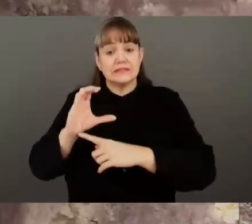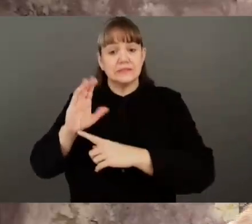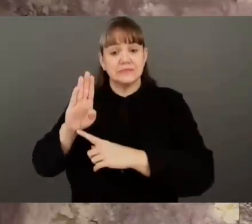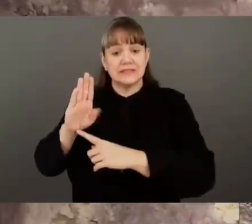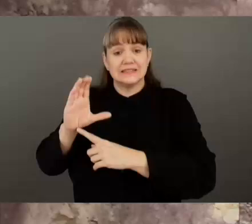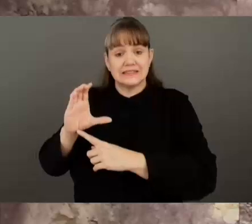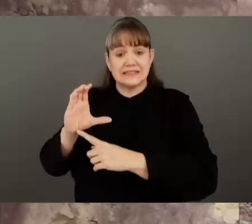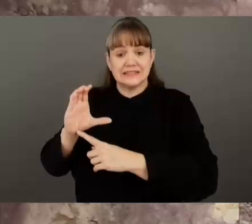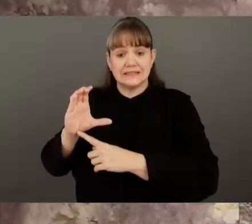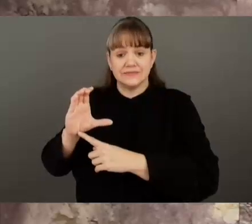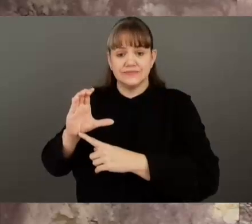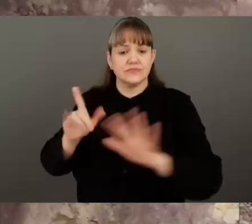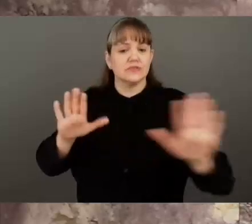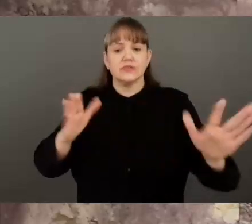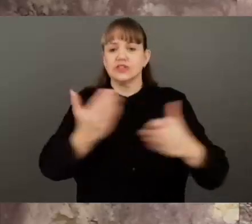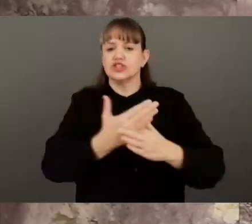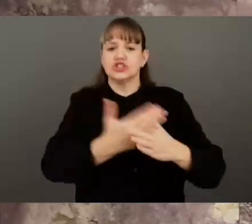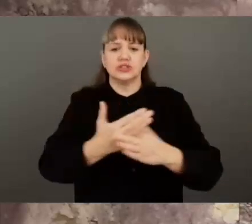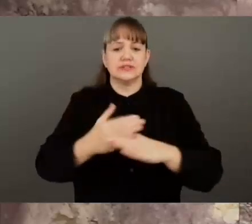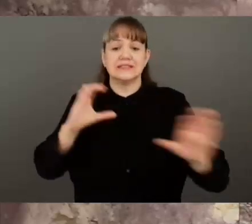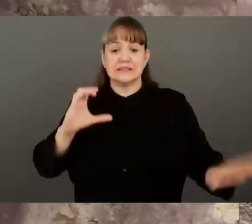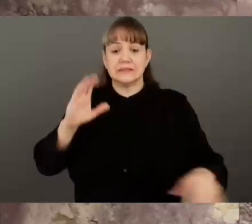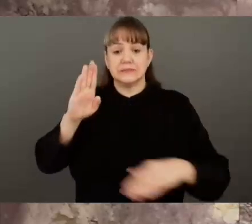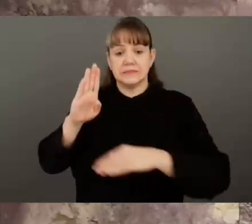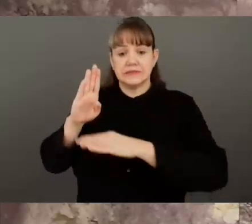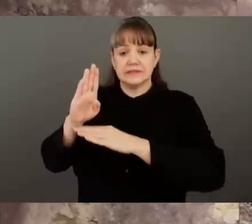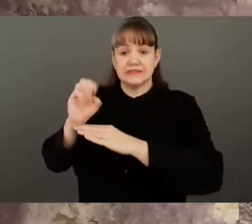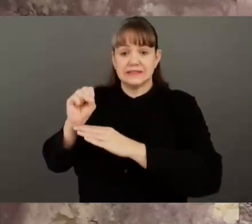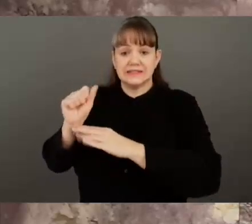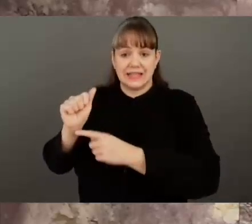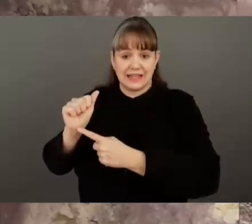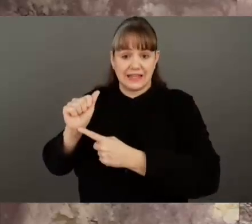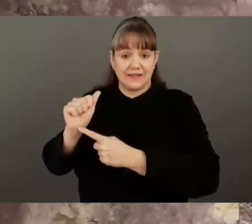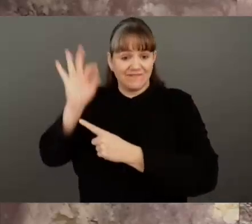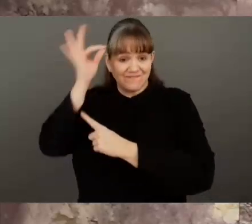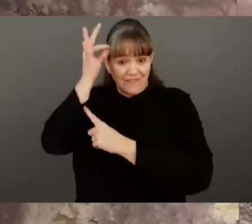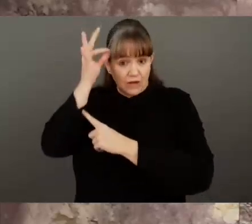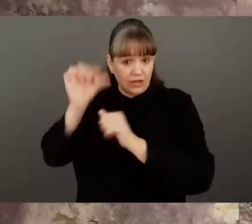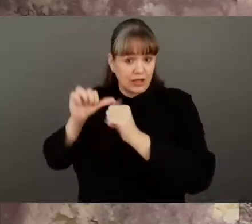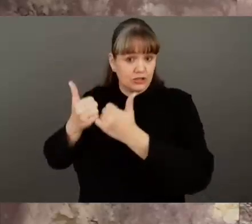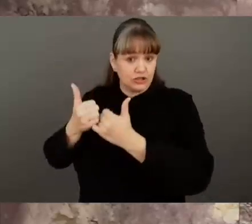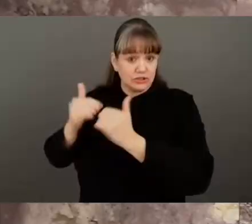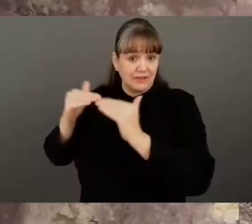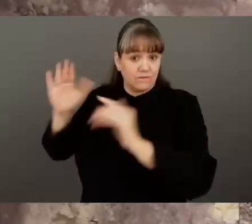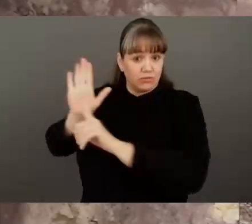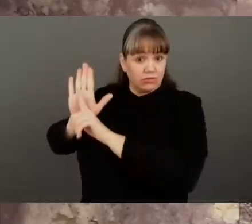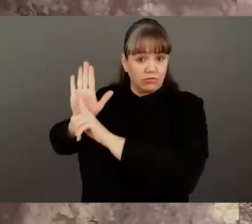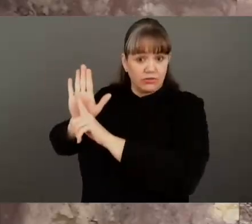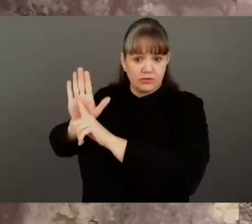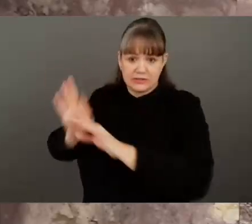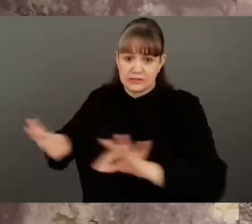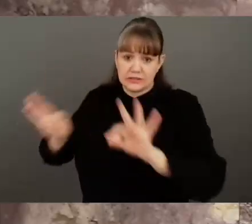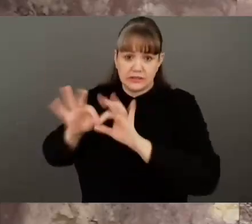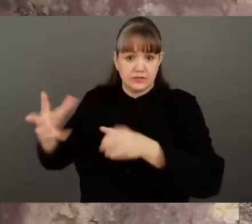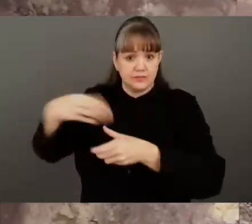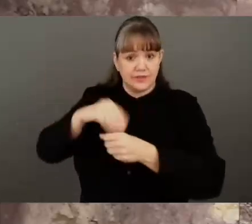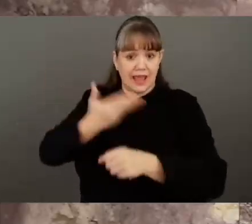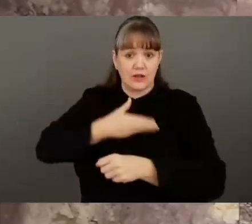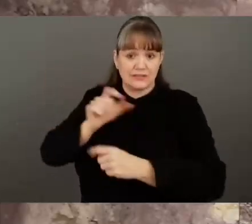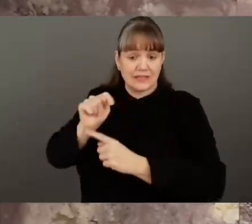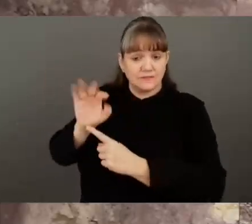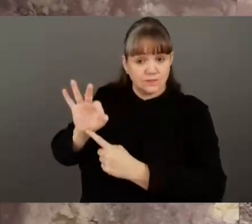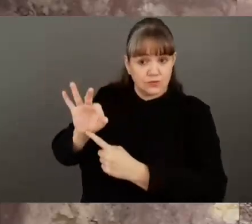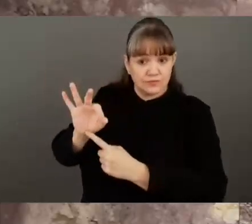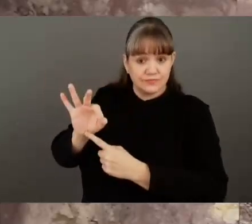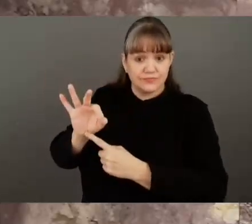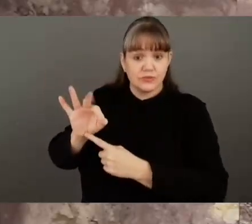CBSA is a federal agency, a key member of the task force, but Ottawa sets the rules and